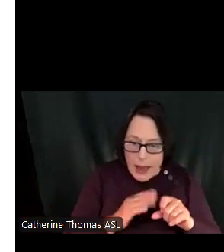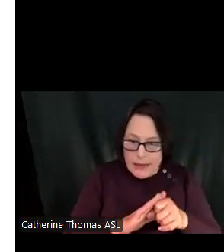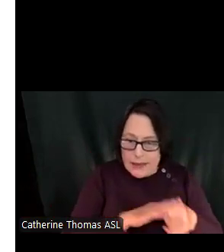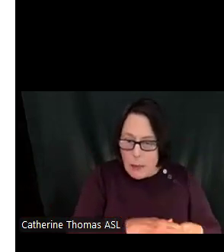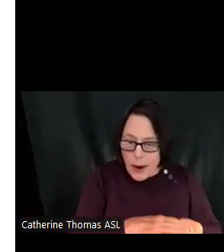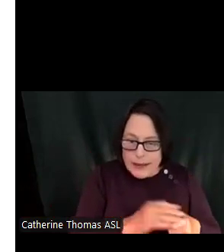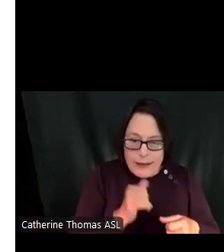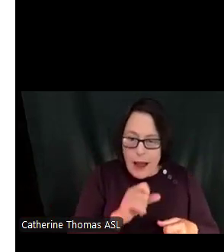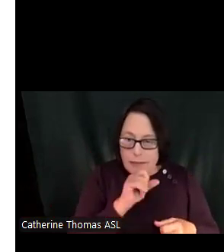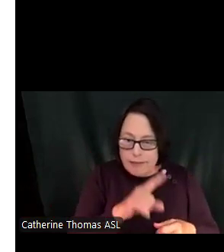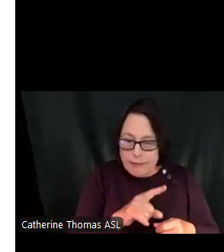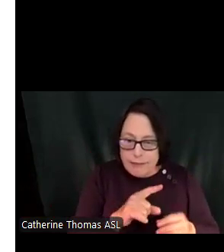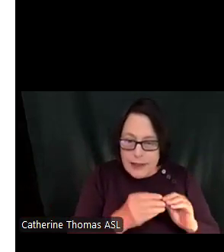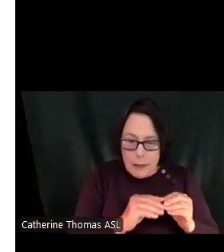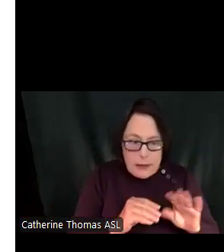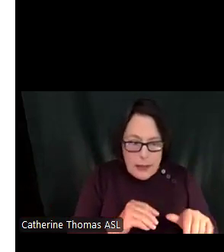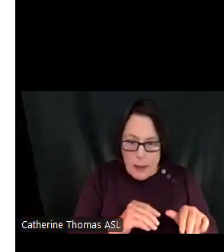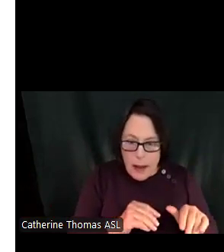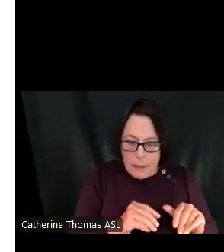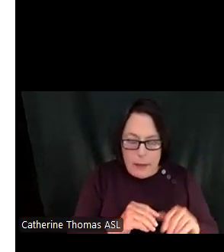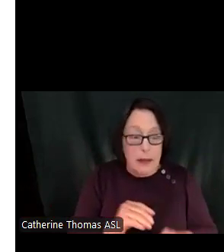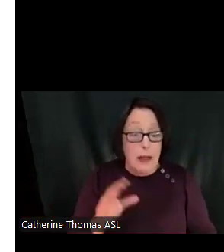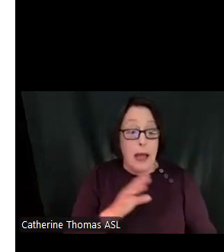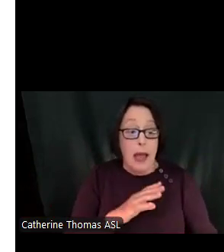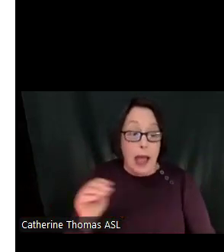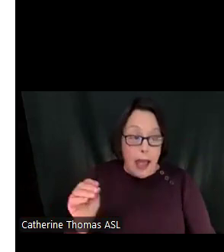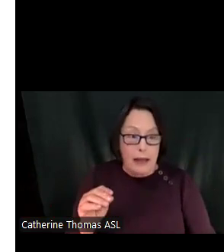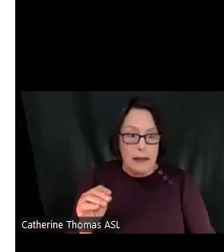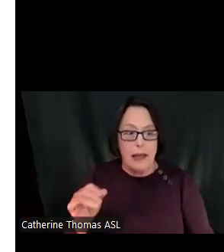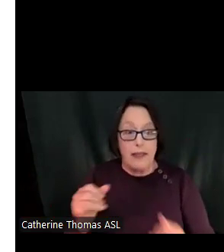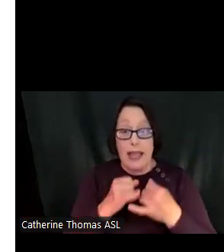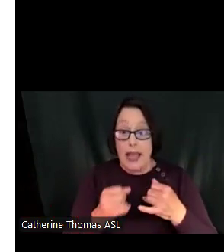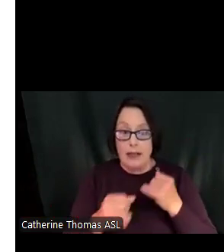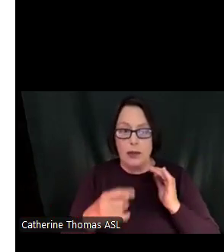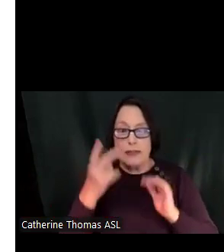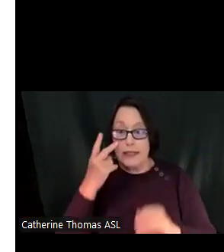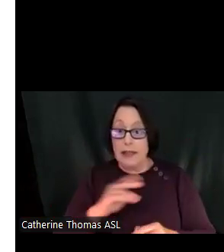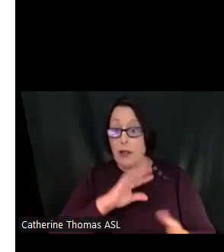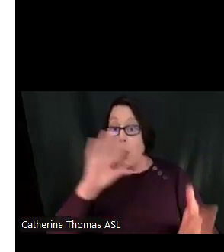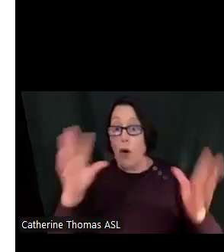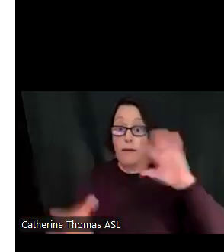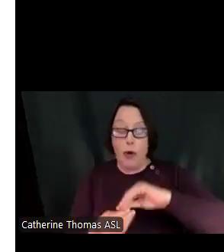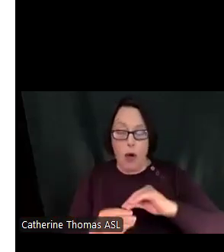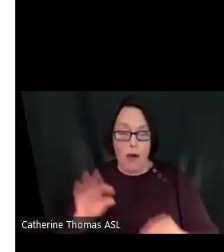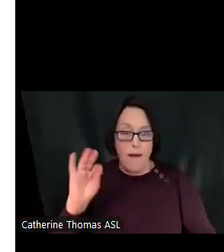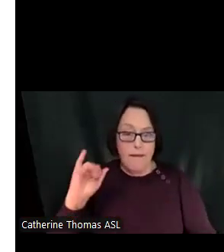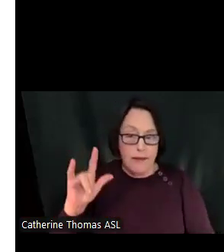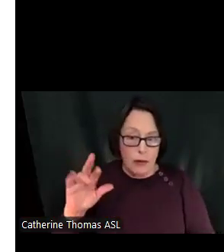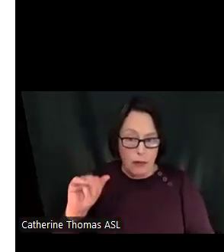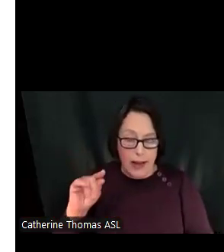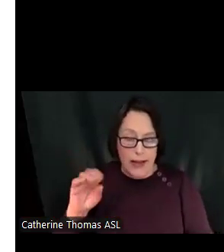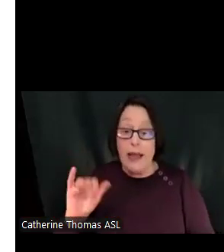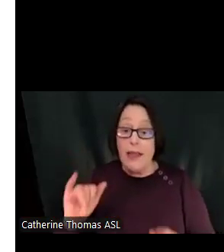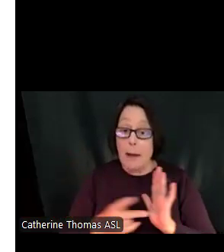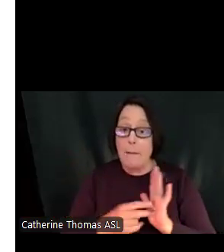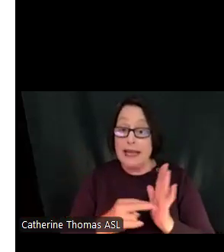bottom. And last, our overall fill rate. Remember, the fill rate for spoken is measuring whether